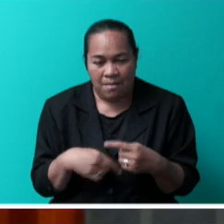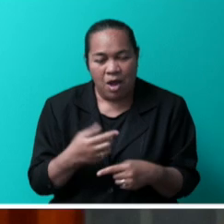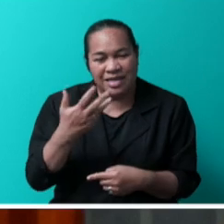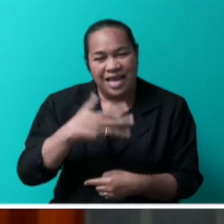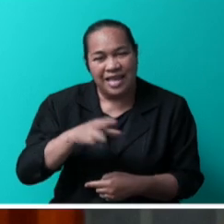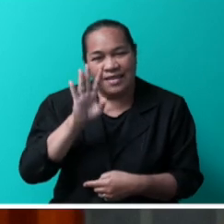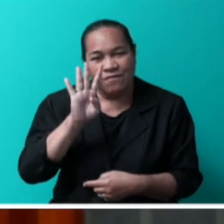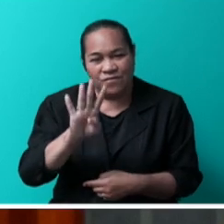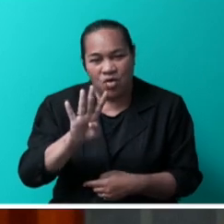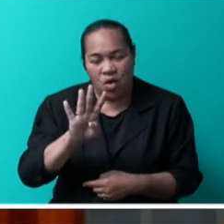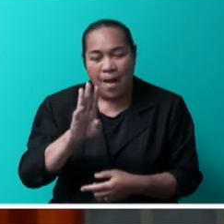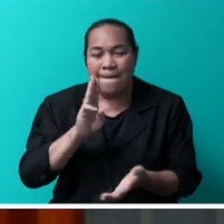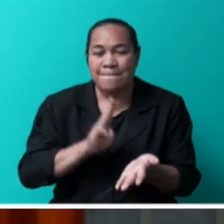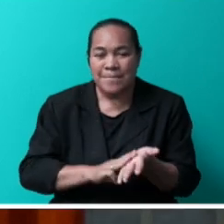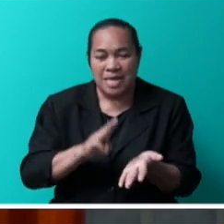94 million